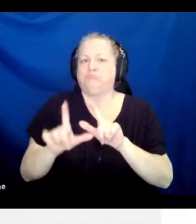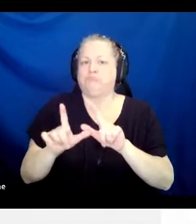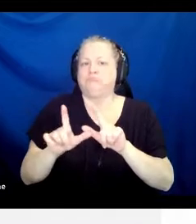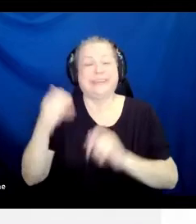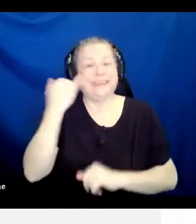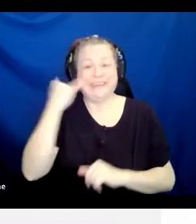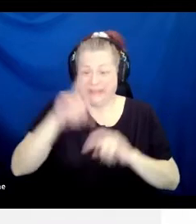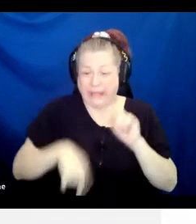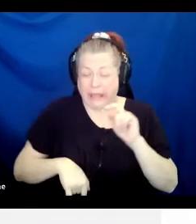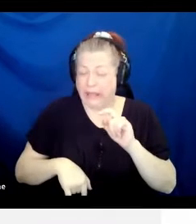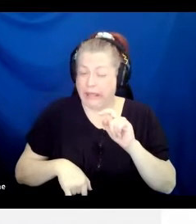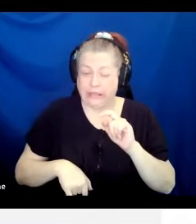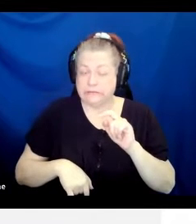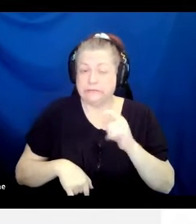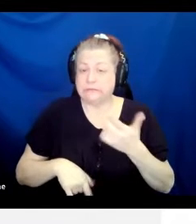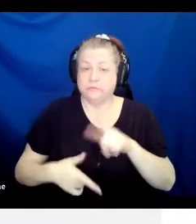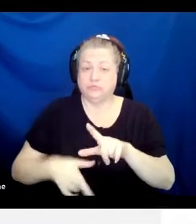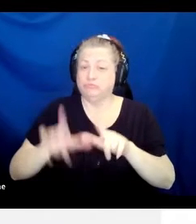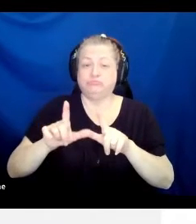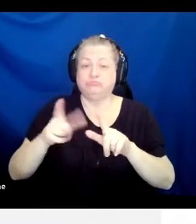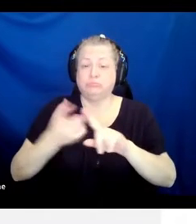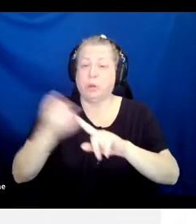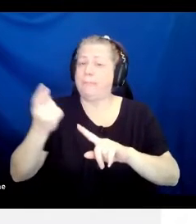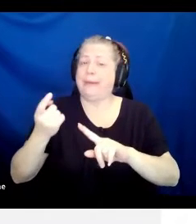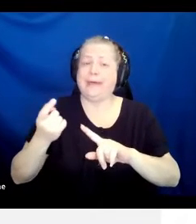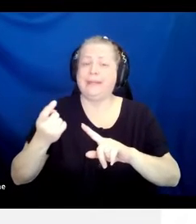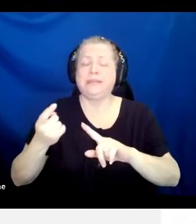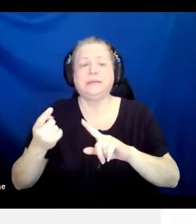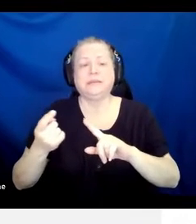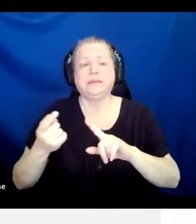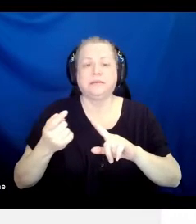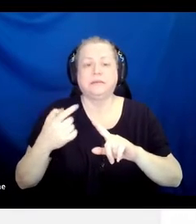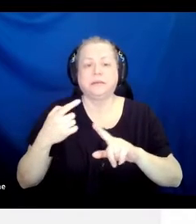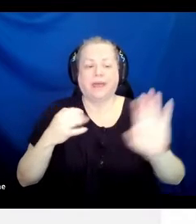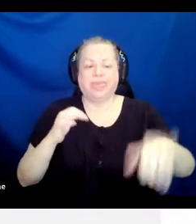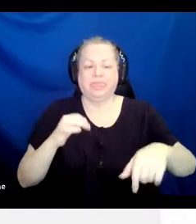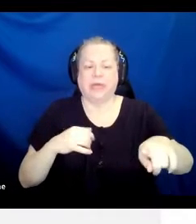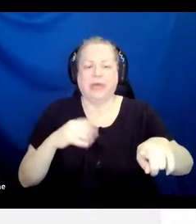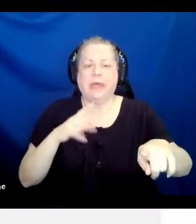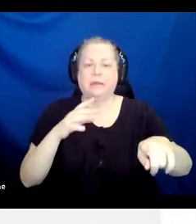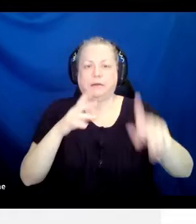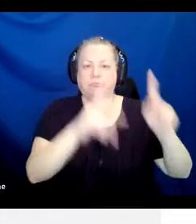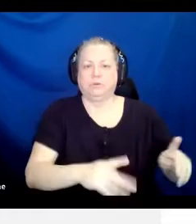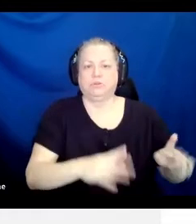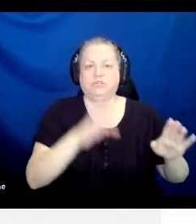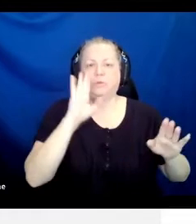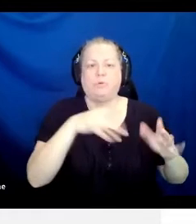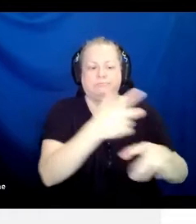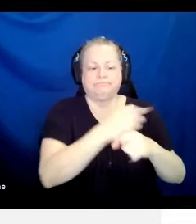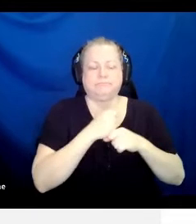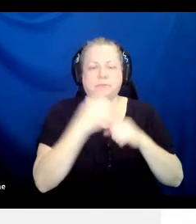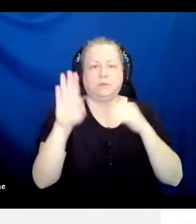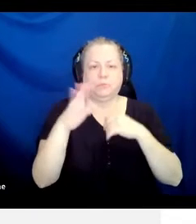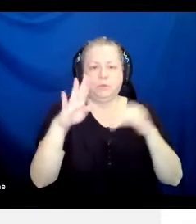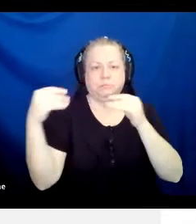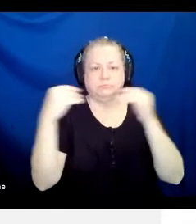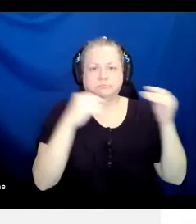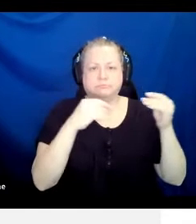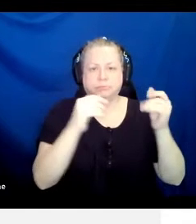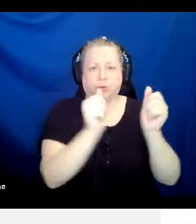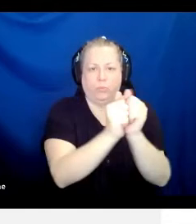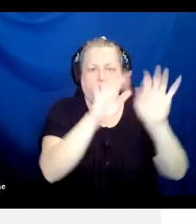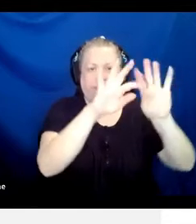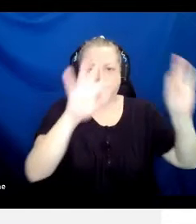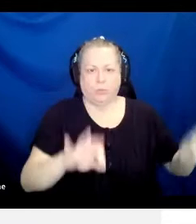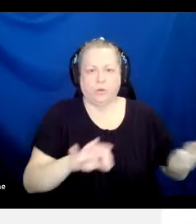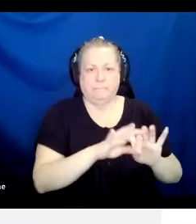can't automatically process a renewal, the member will receive a blue envelope in the mail with a renewal form to complete